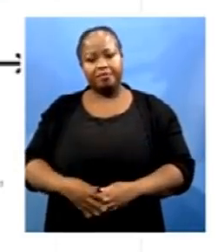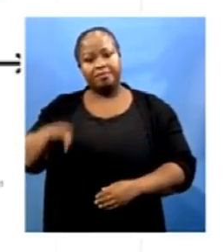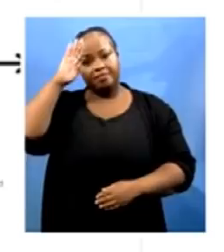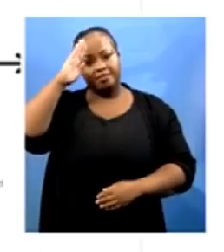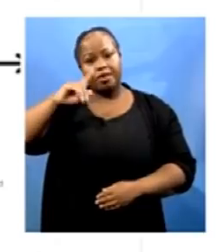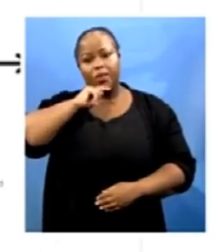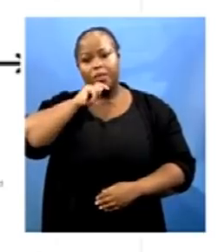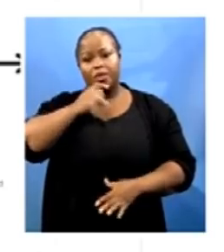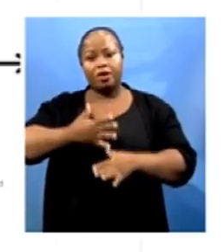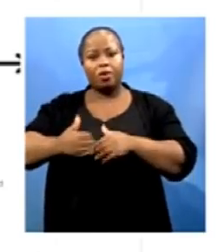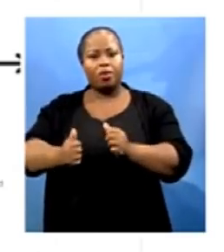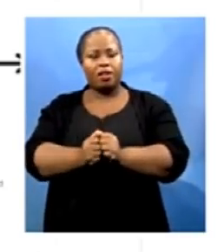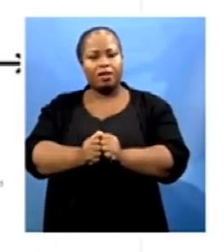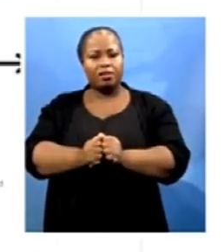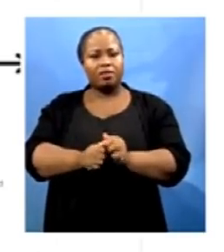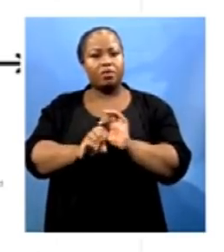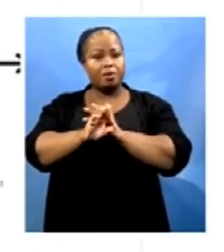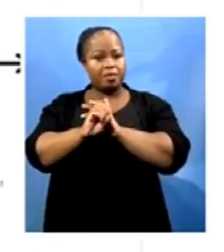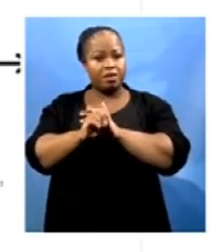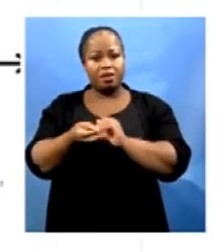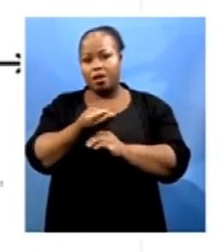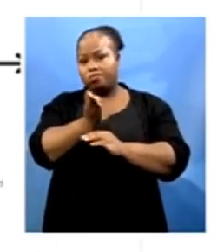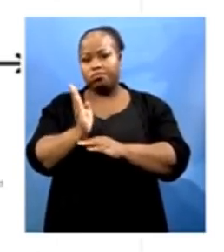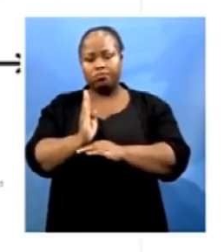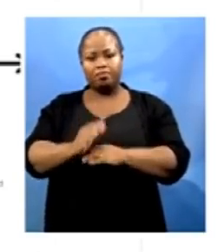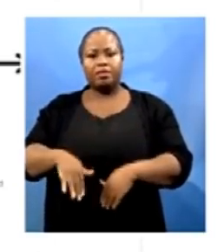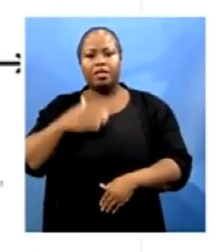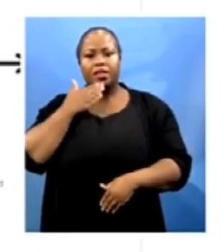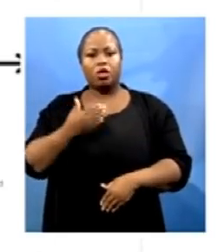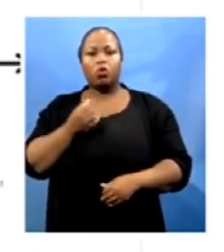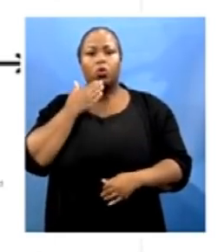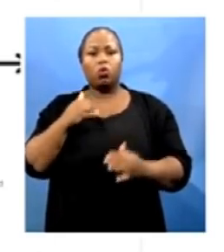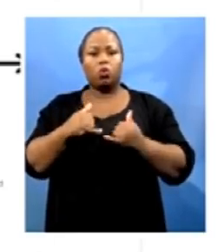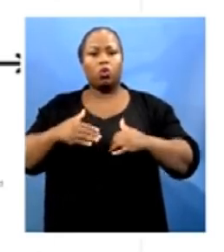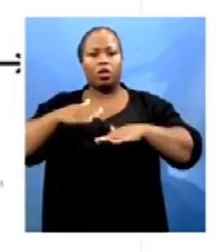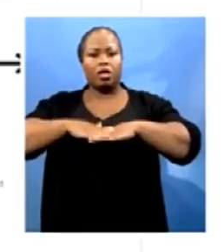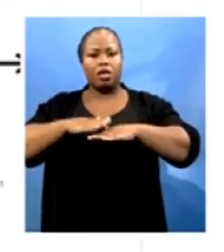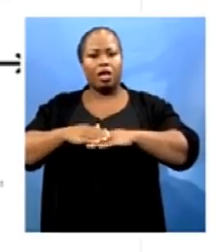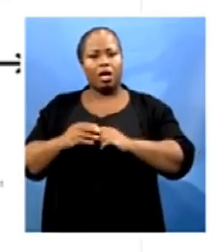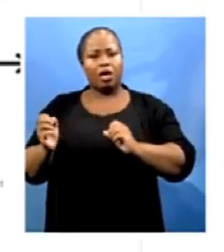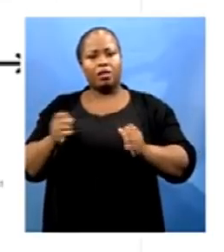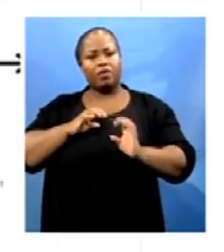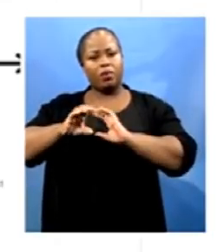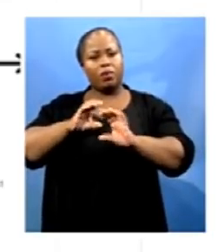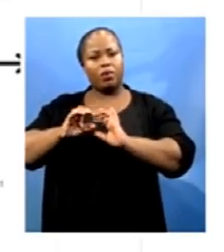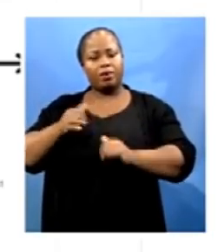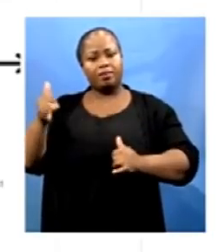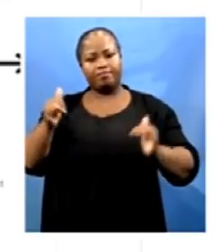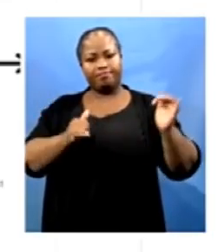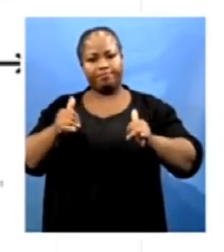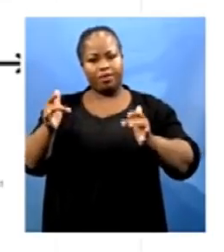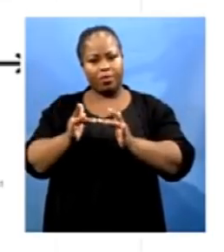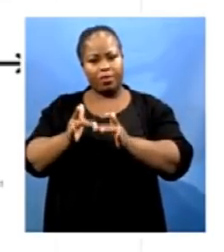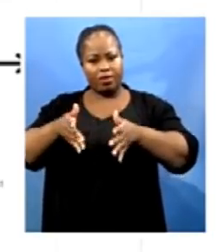and other stakeholders that are on this call. I must say that at the outset, it is quite humbling and